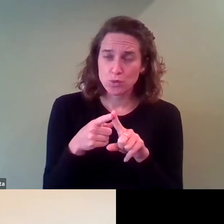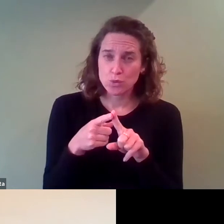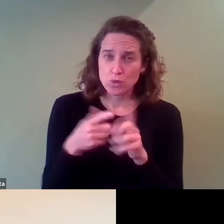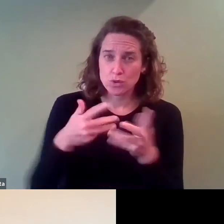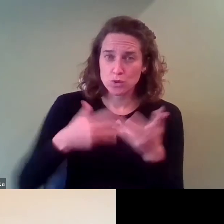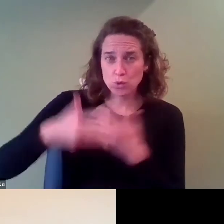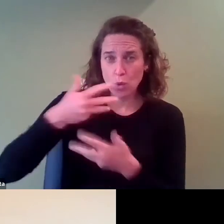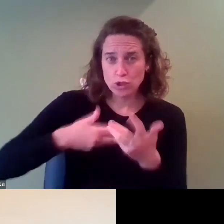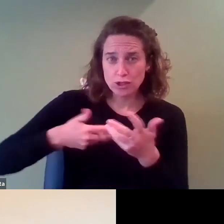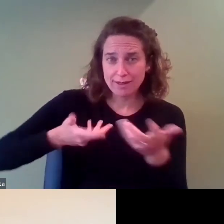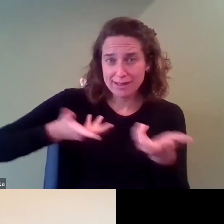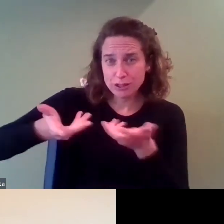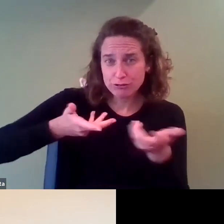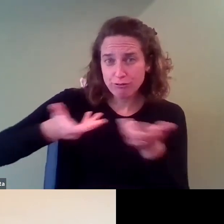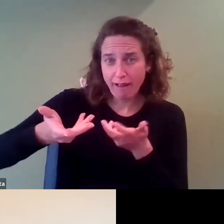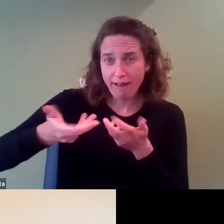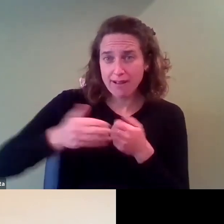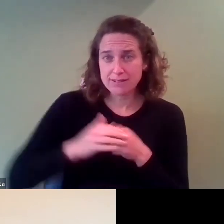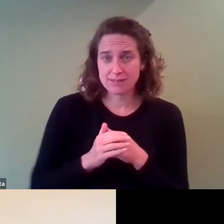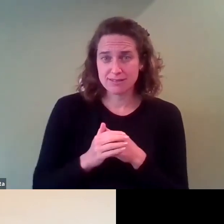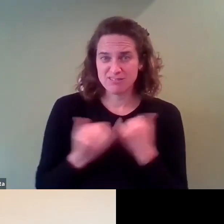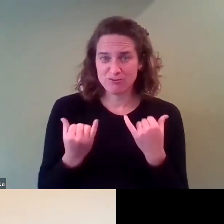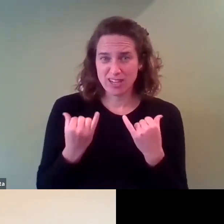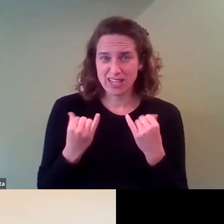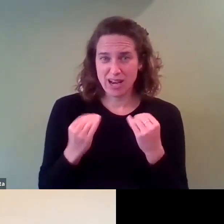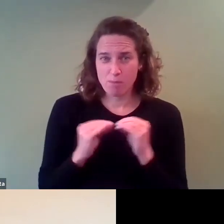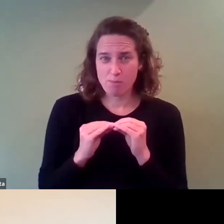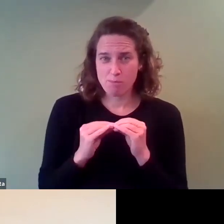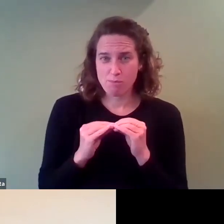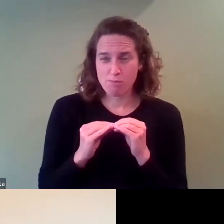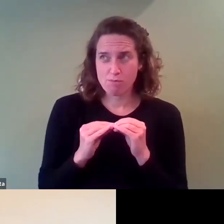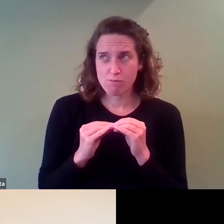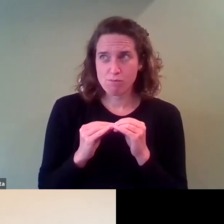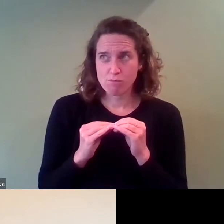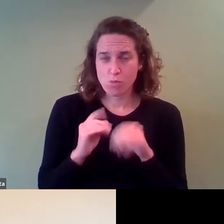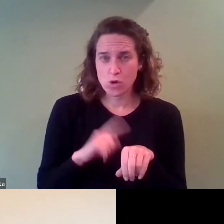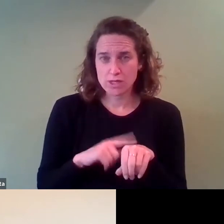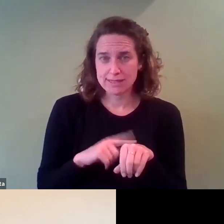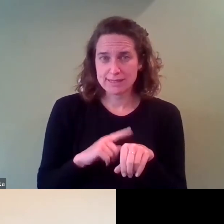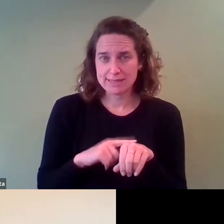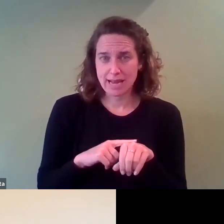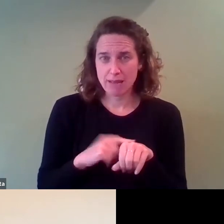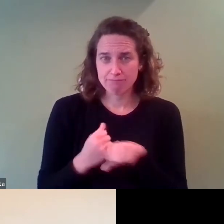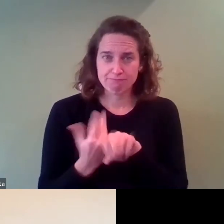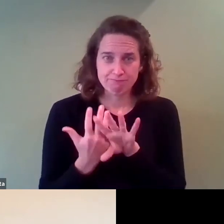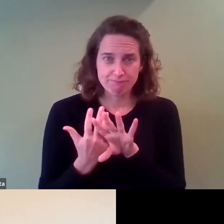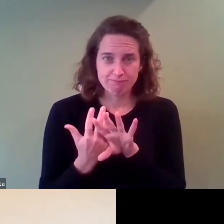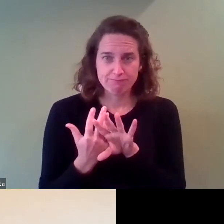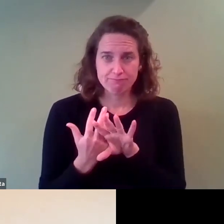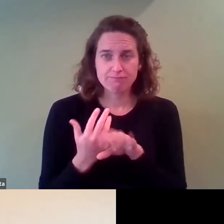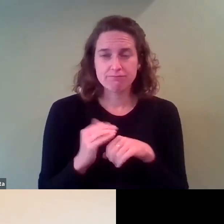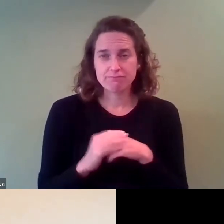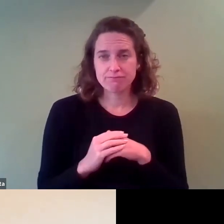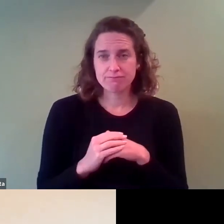socially interact? Because they don't have as much face-to-face time to do that and develop those relationships.